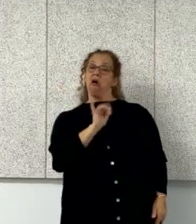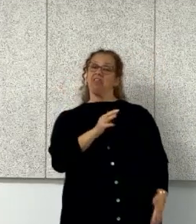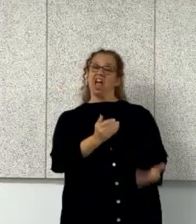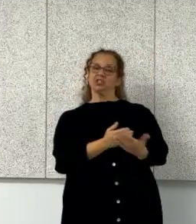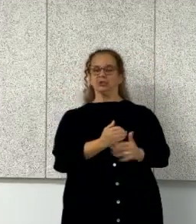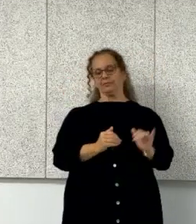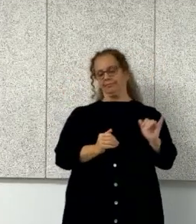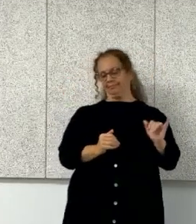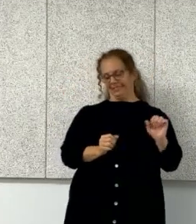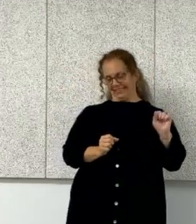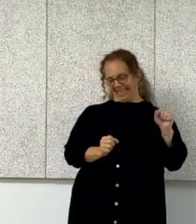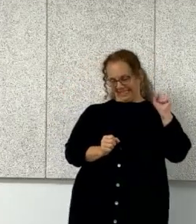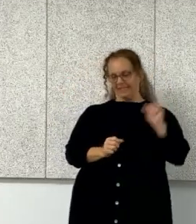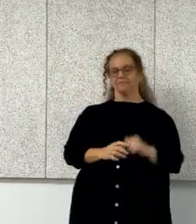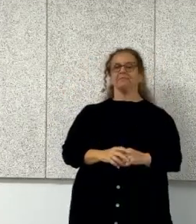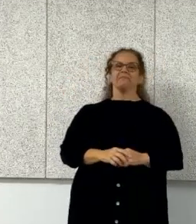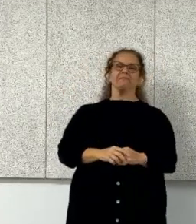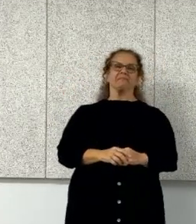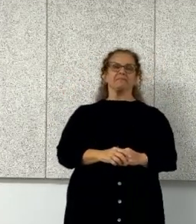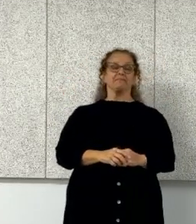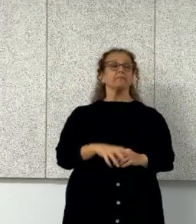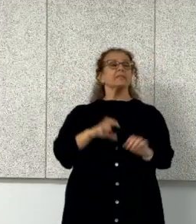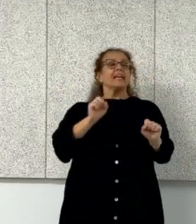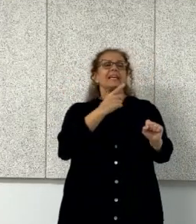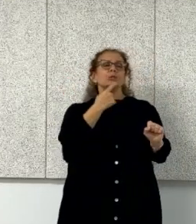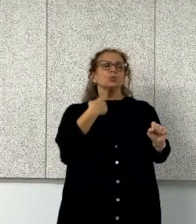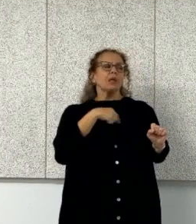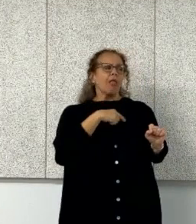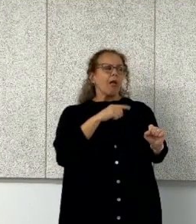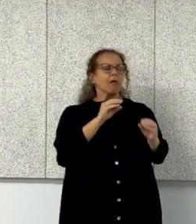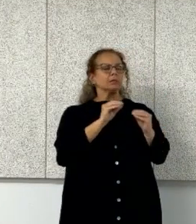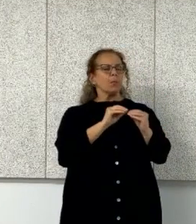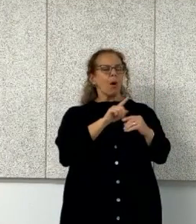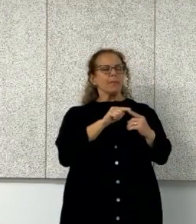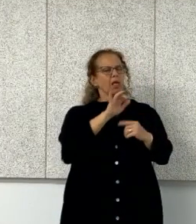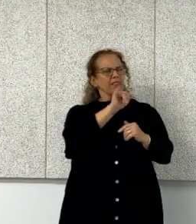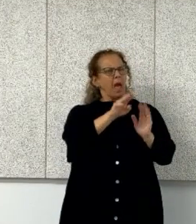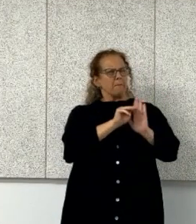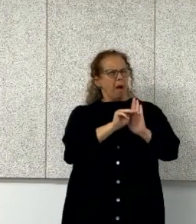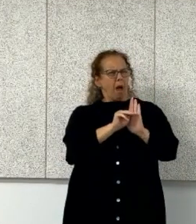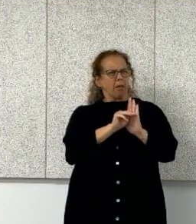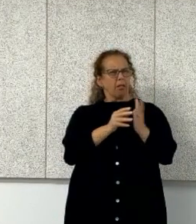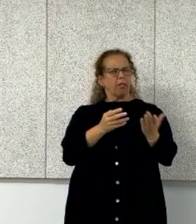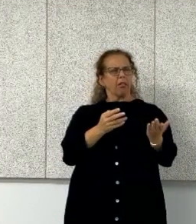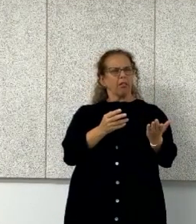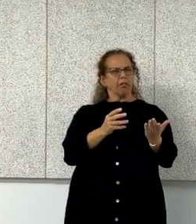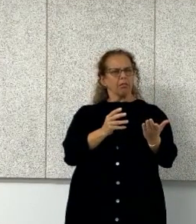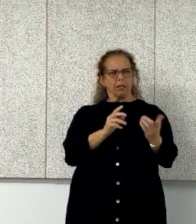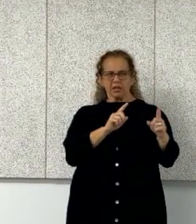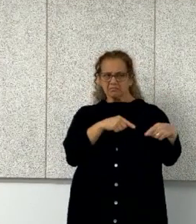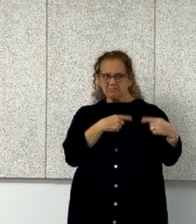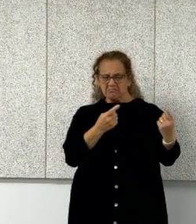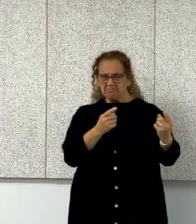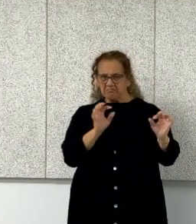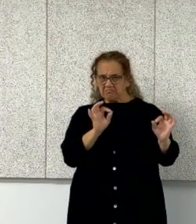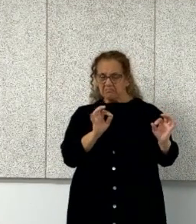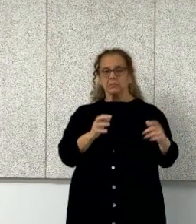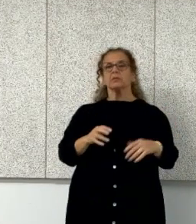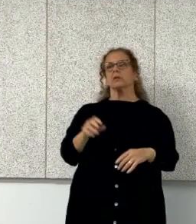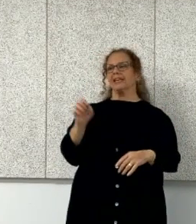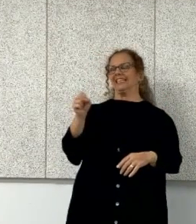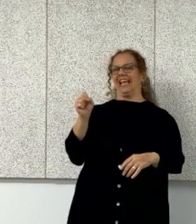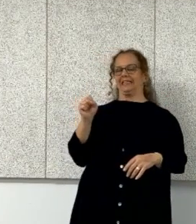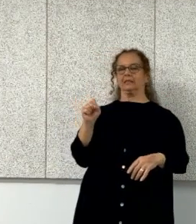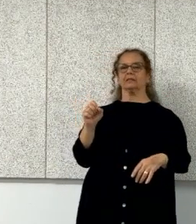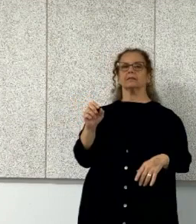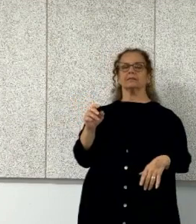forward. Fun. Can you tell us more about how that model operates and how's it going for you? Yeah, and that, I just wanna